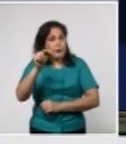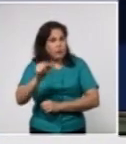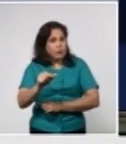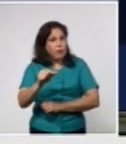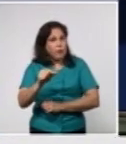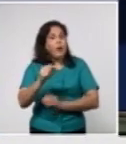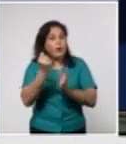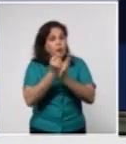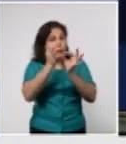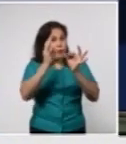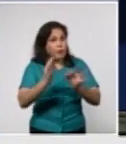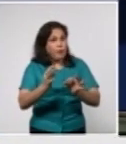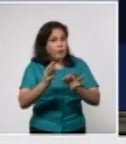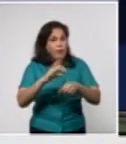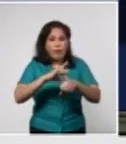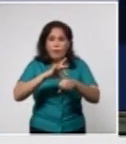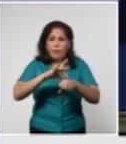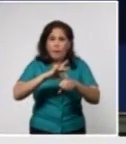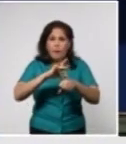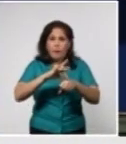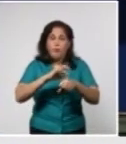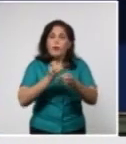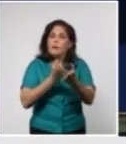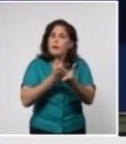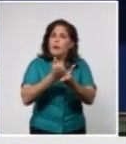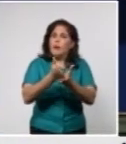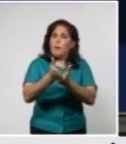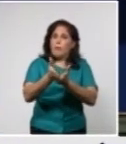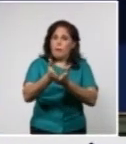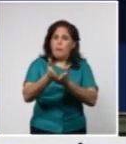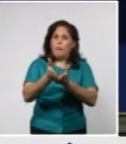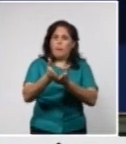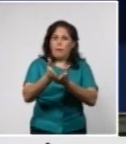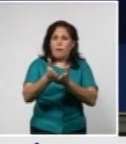Of the 2,280 patients diagnosed with the disease,